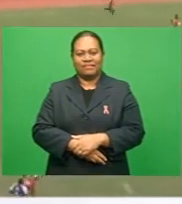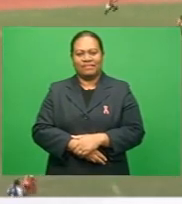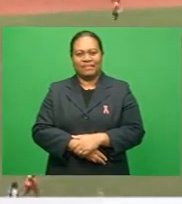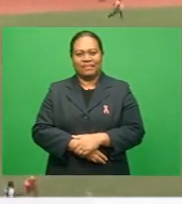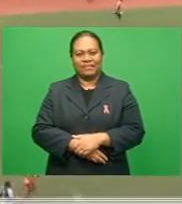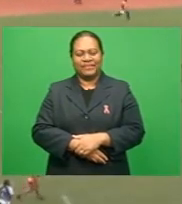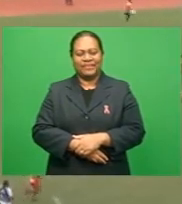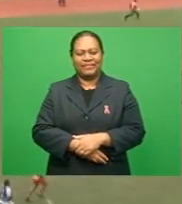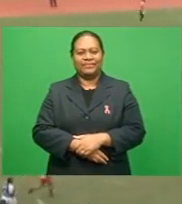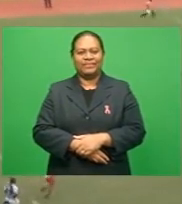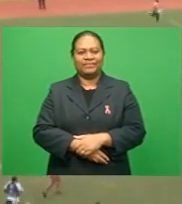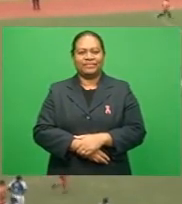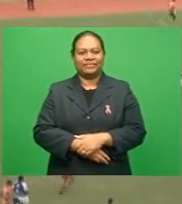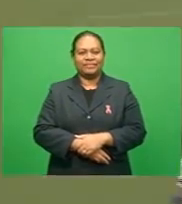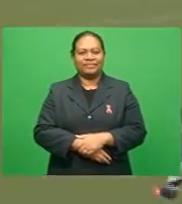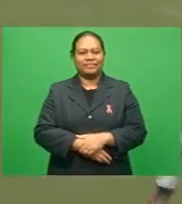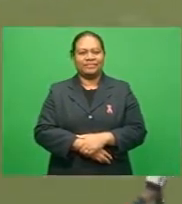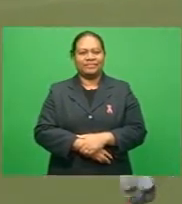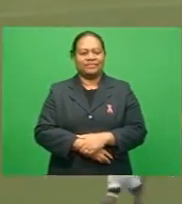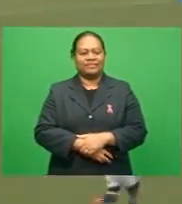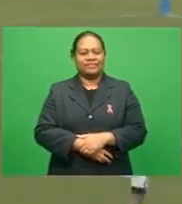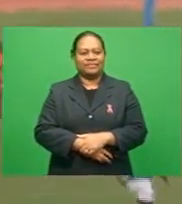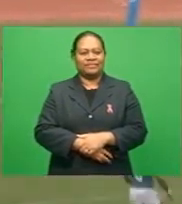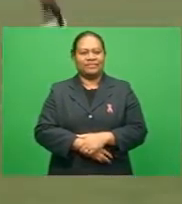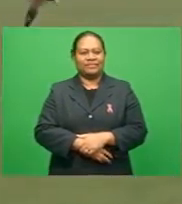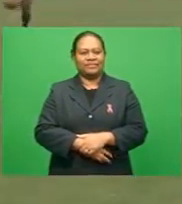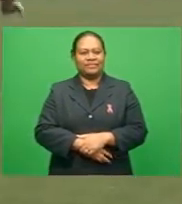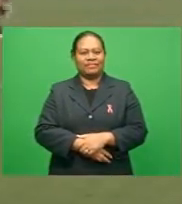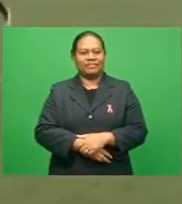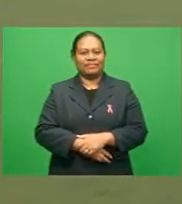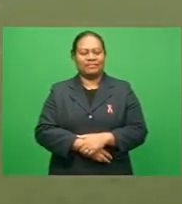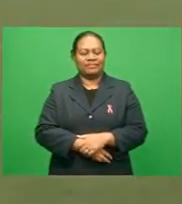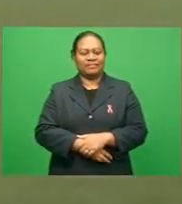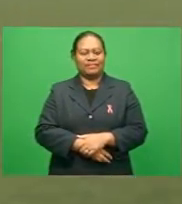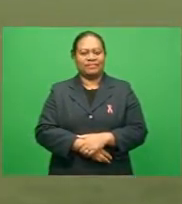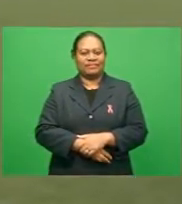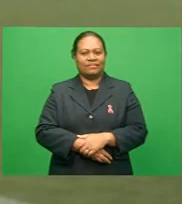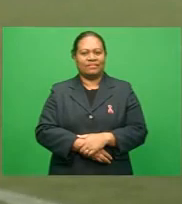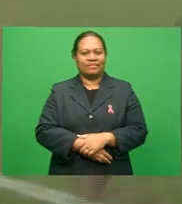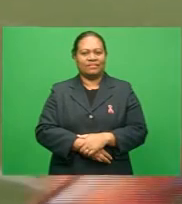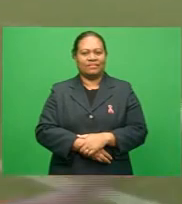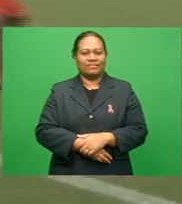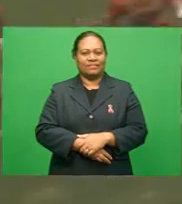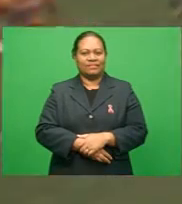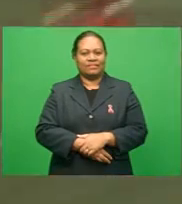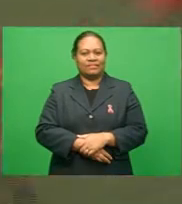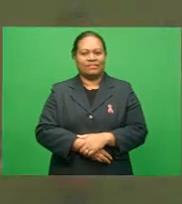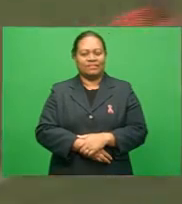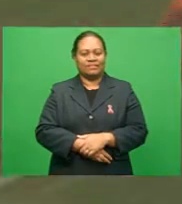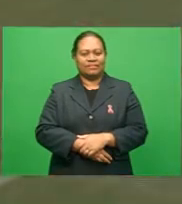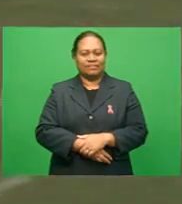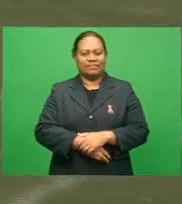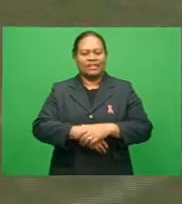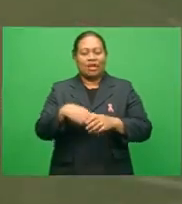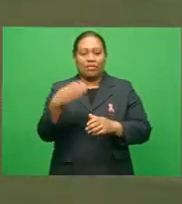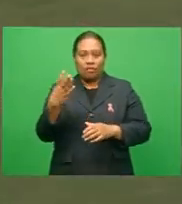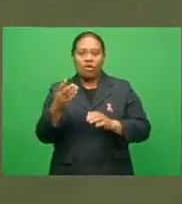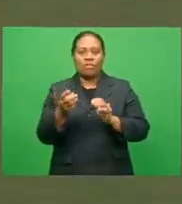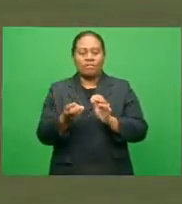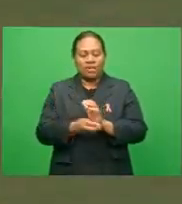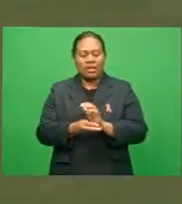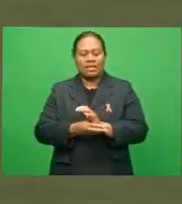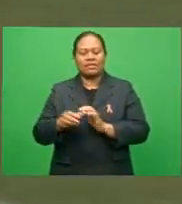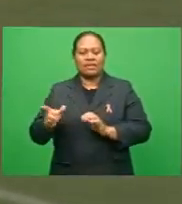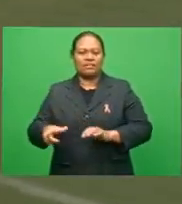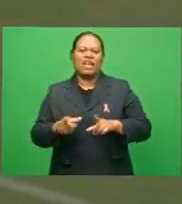put the kick over the top, the chase is on. Kalaveti Ravovo looking for the nudge ahead. Ravovo with a brilliant pick. With 4 minutes left to play,